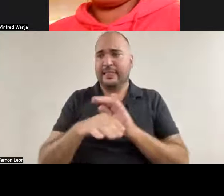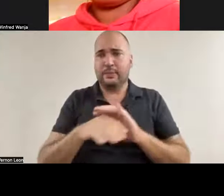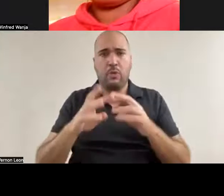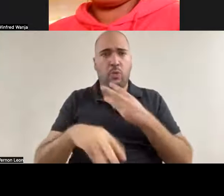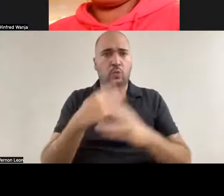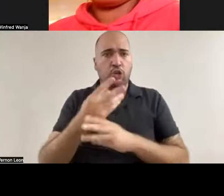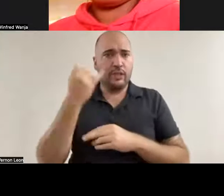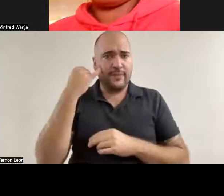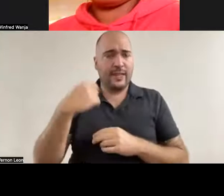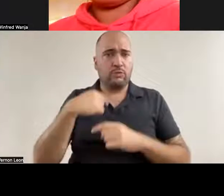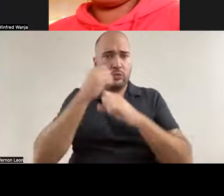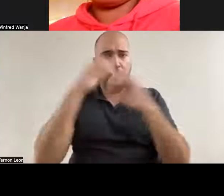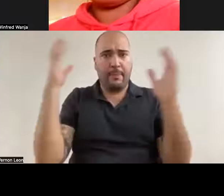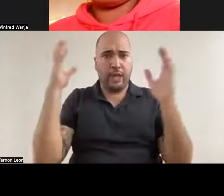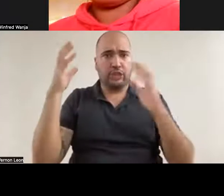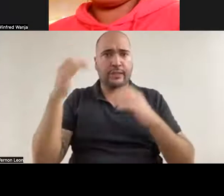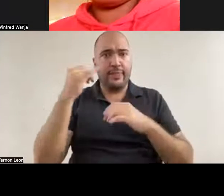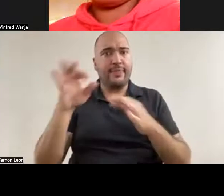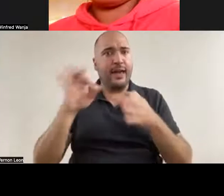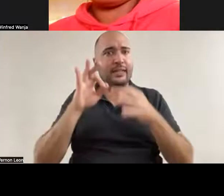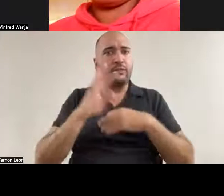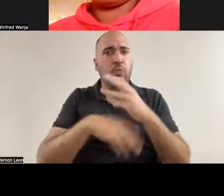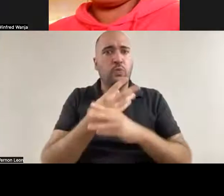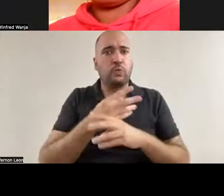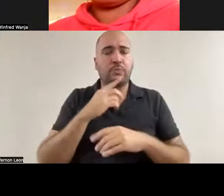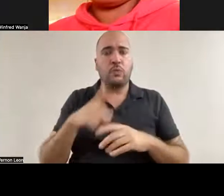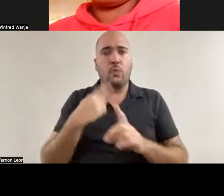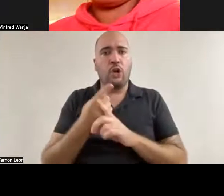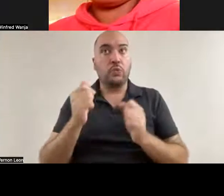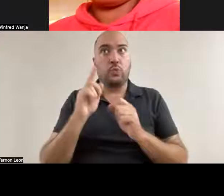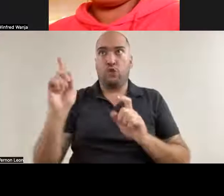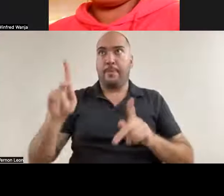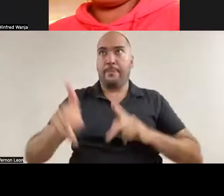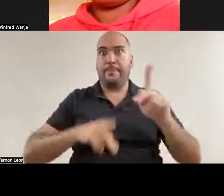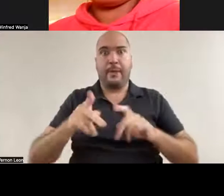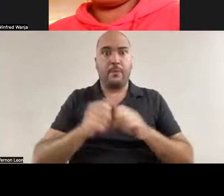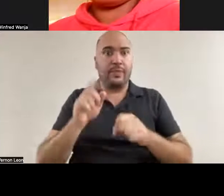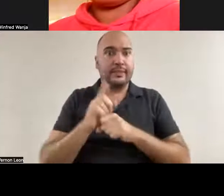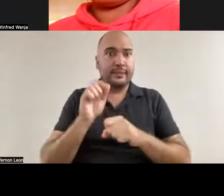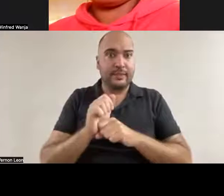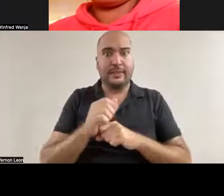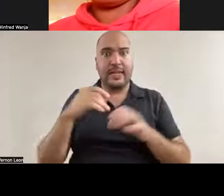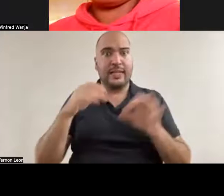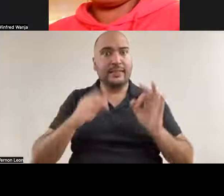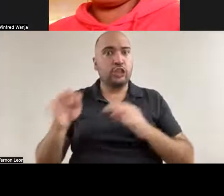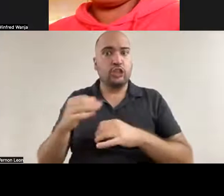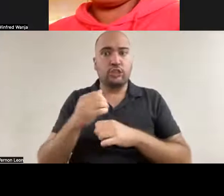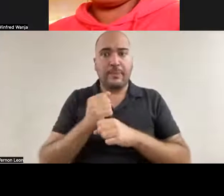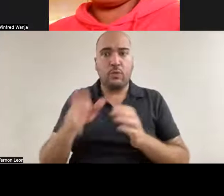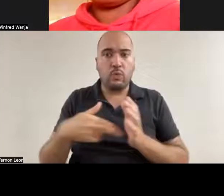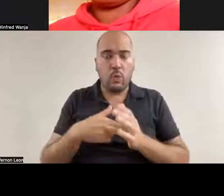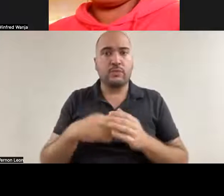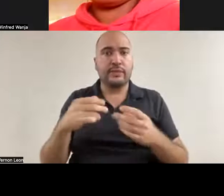if I was to imagine the ideal world, it'd be one where people with disabilities are in decision-making roles